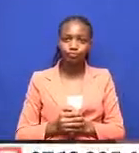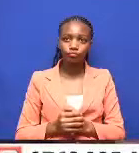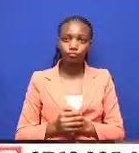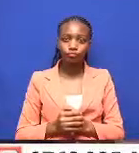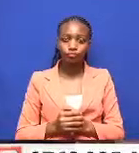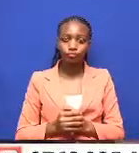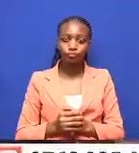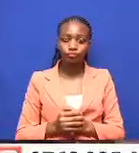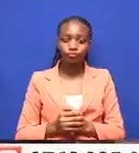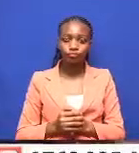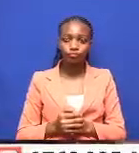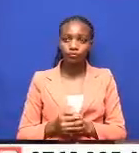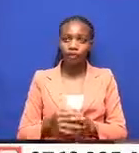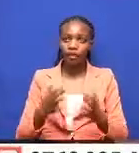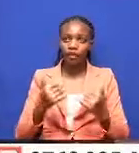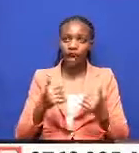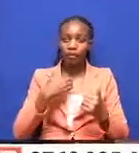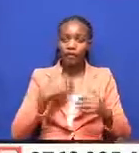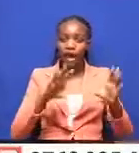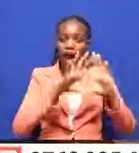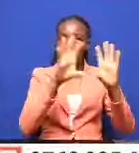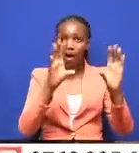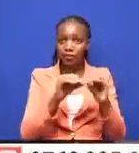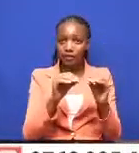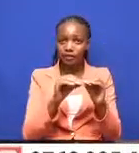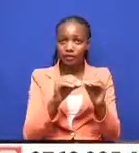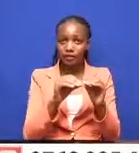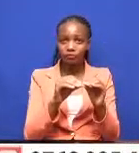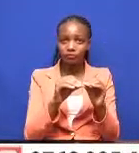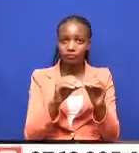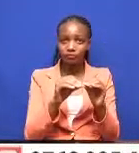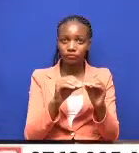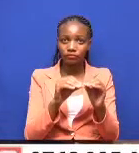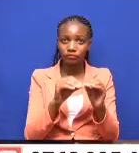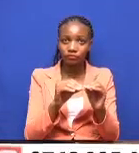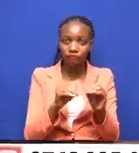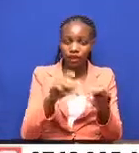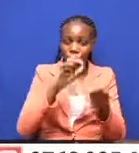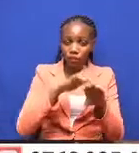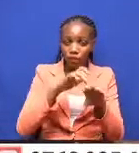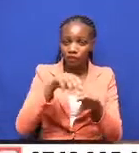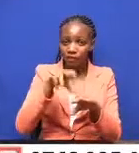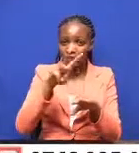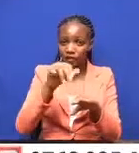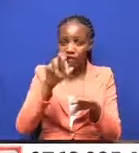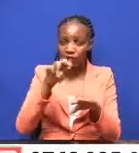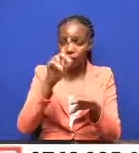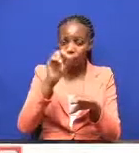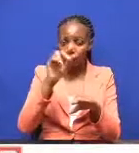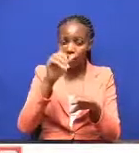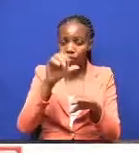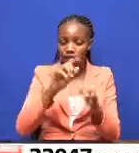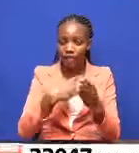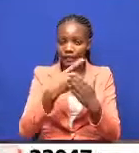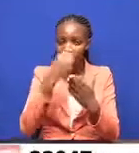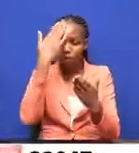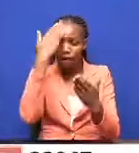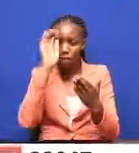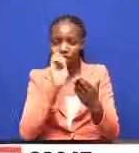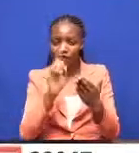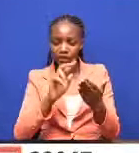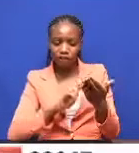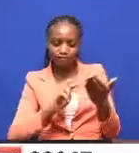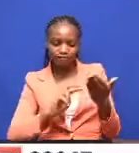That they have created a budget for drilling and equipping of boreholes in wards. And you can see from the preceding list, those are